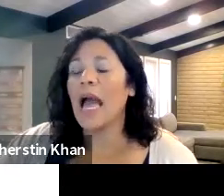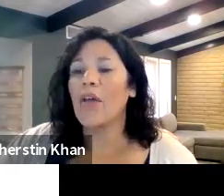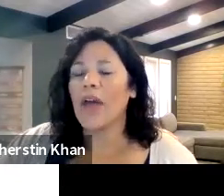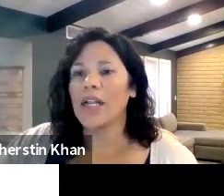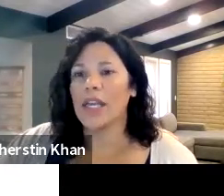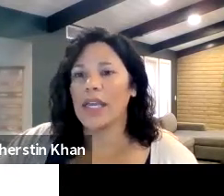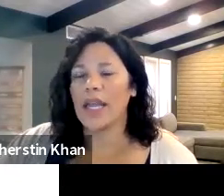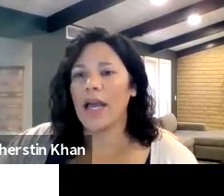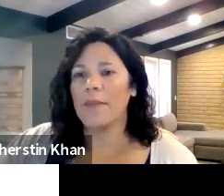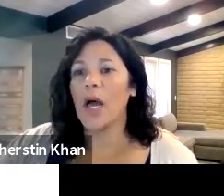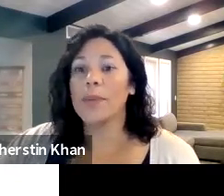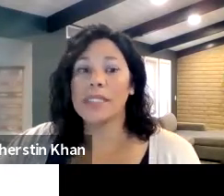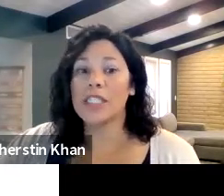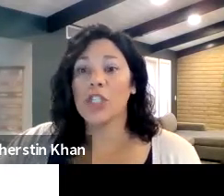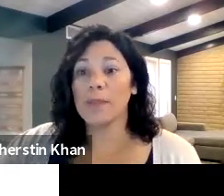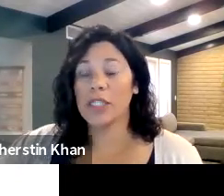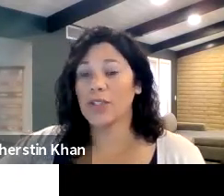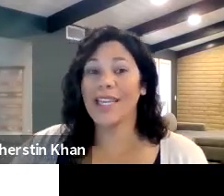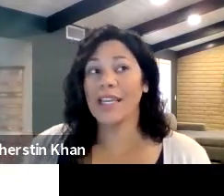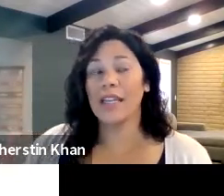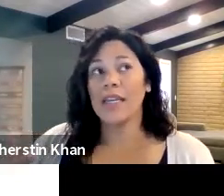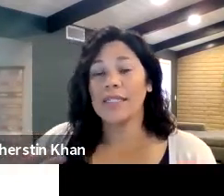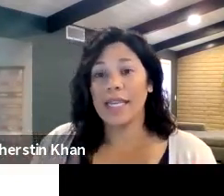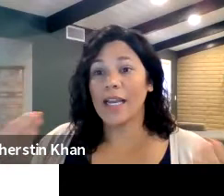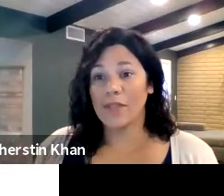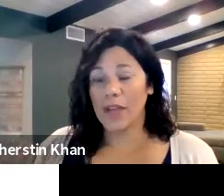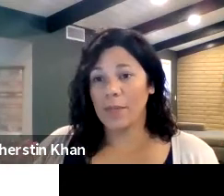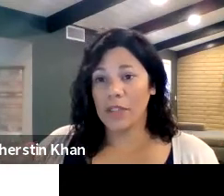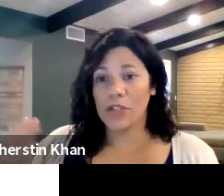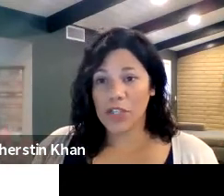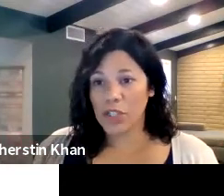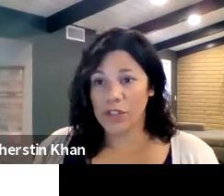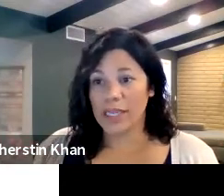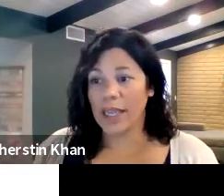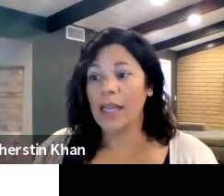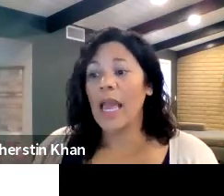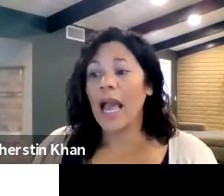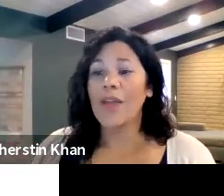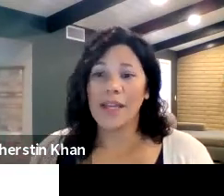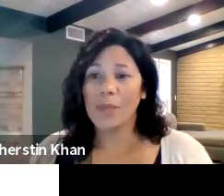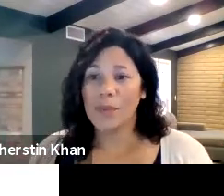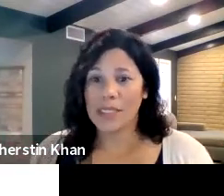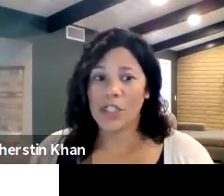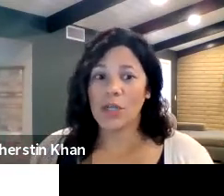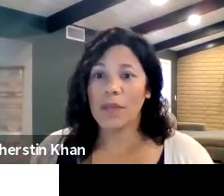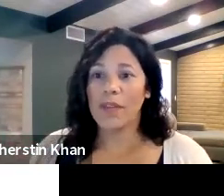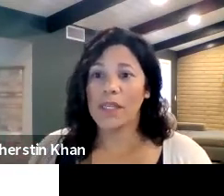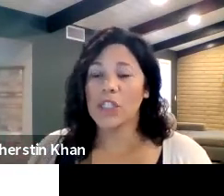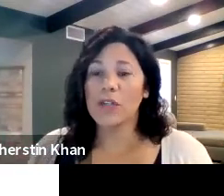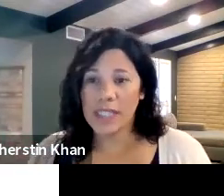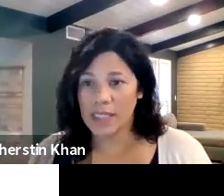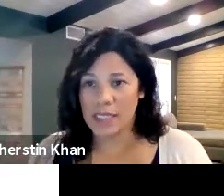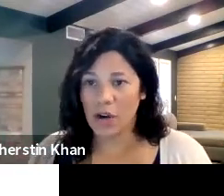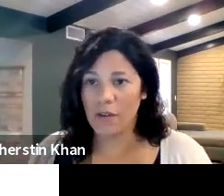and how that can help us to determine, so take it out of instructional for a second, how that can help us to determine